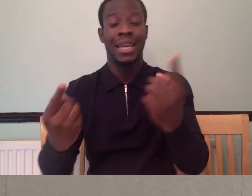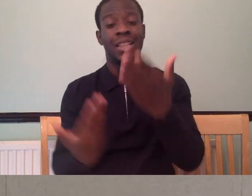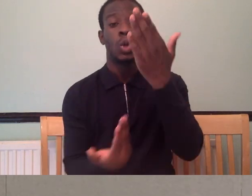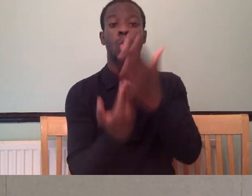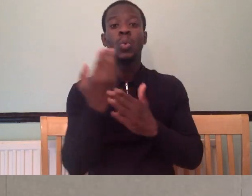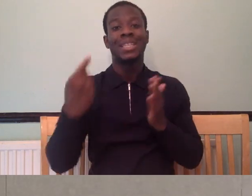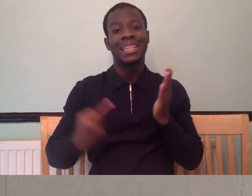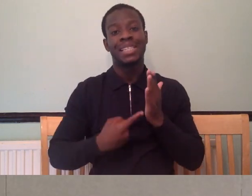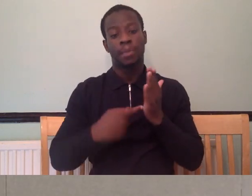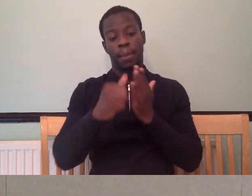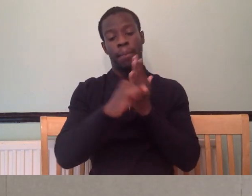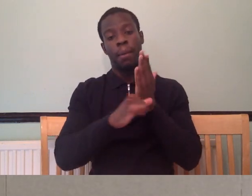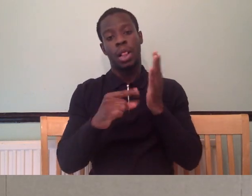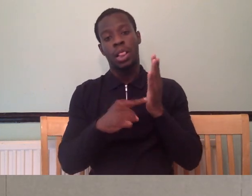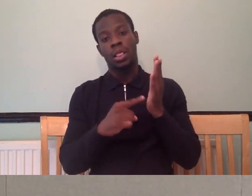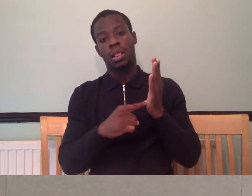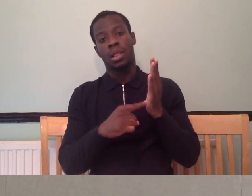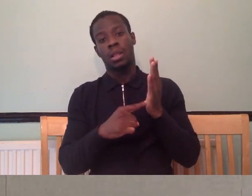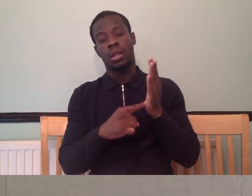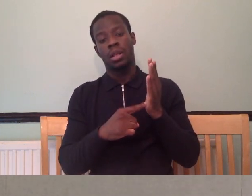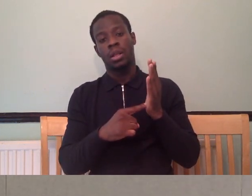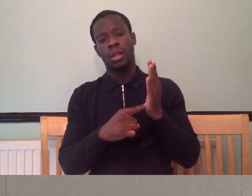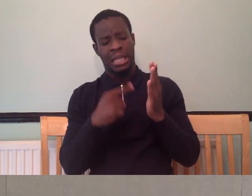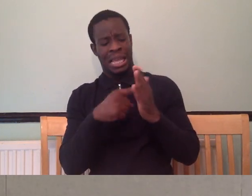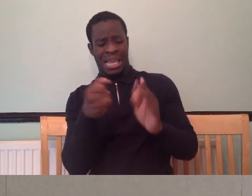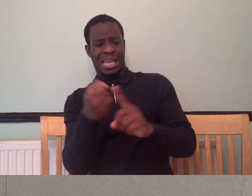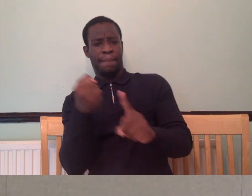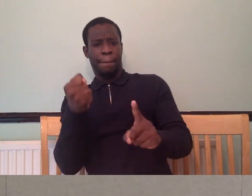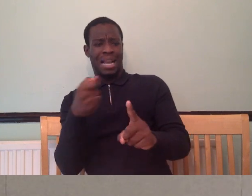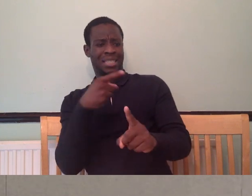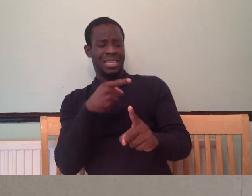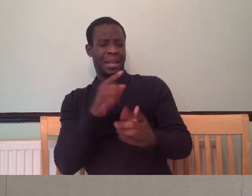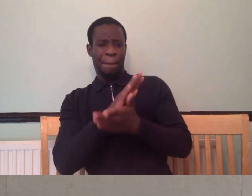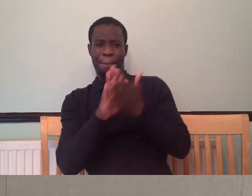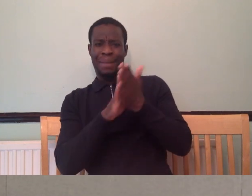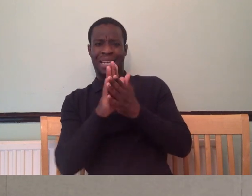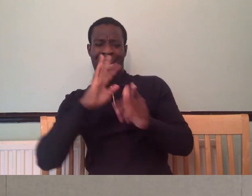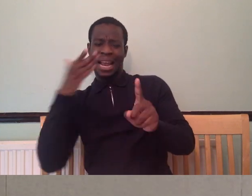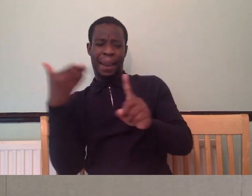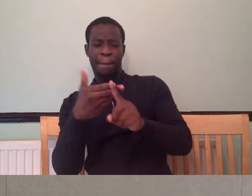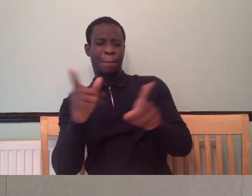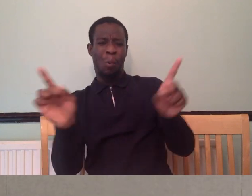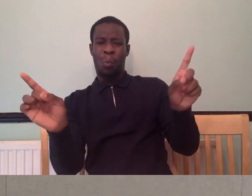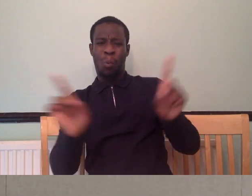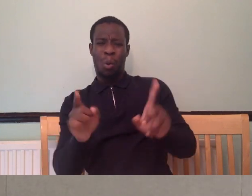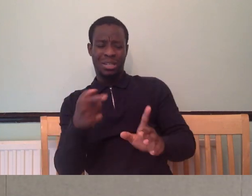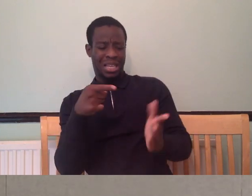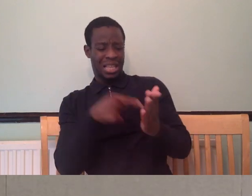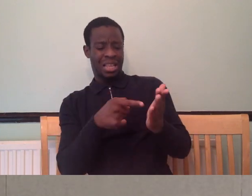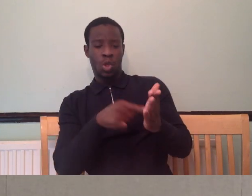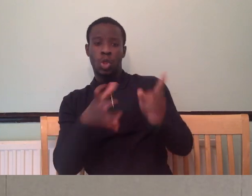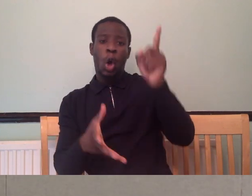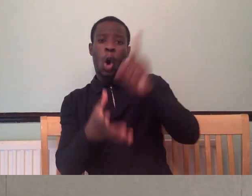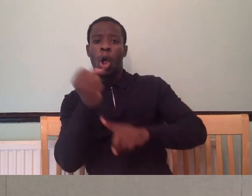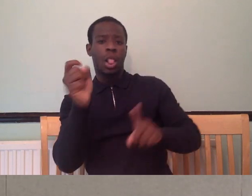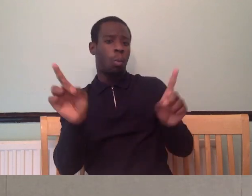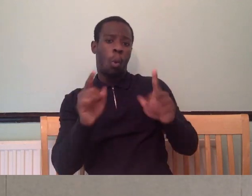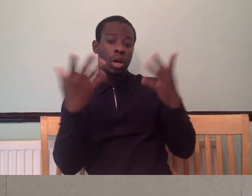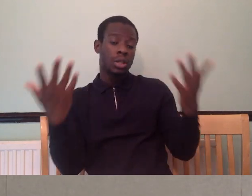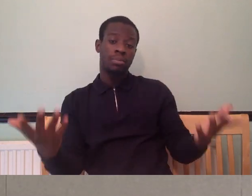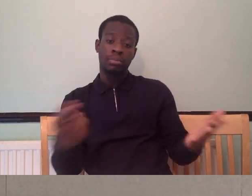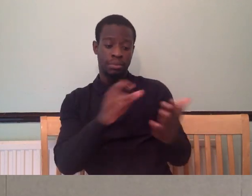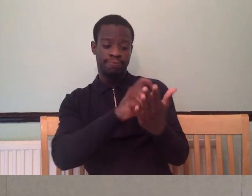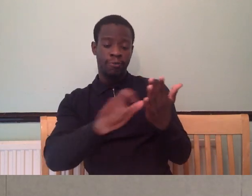New Testament in particular have, what their overall aim is, the ultimate goal of